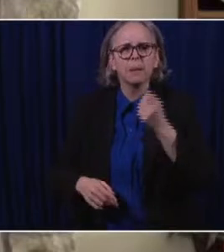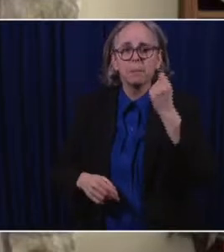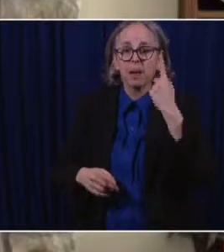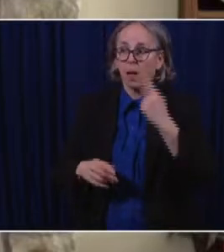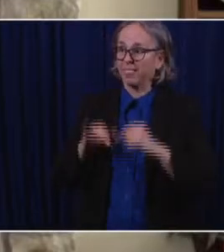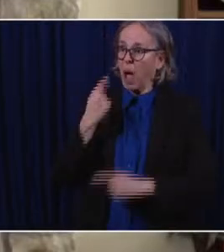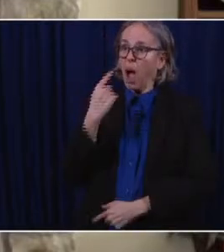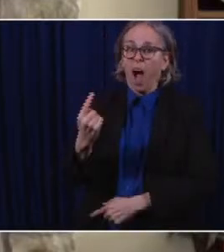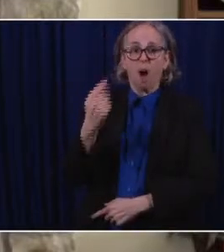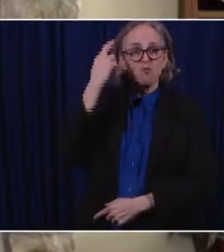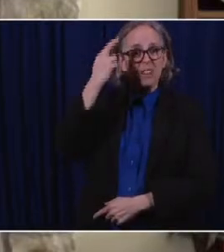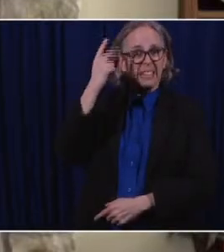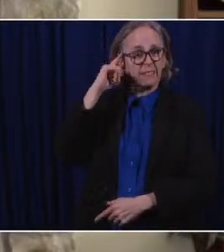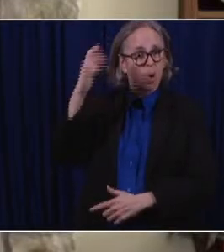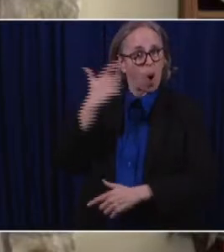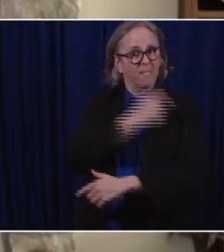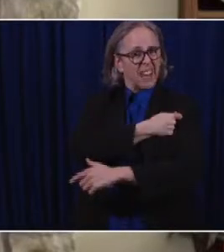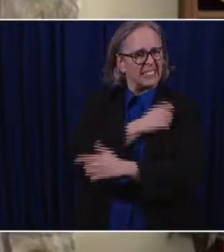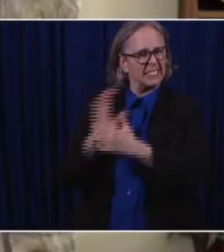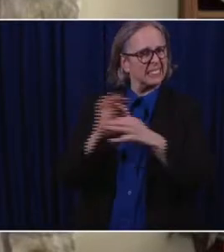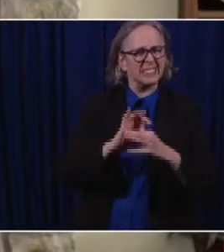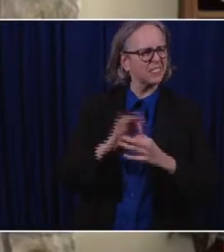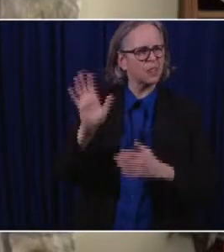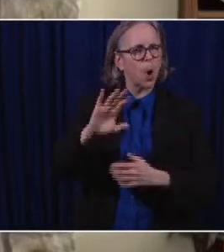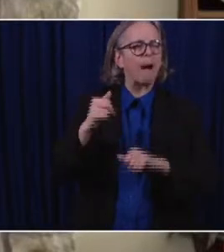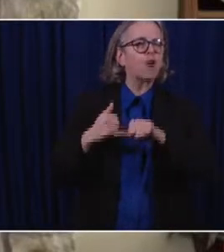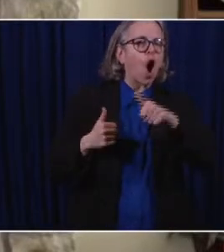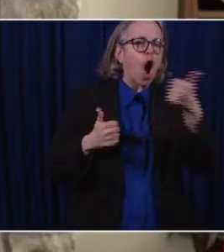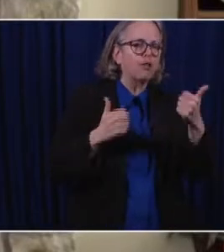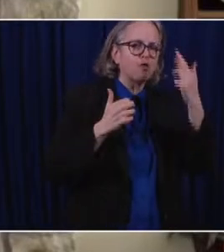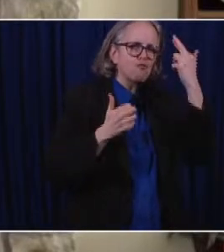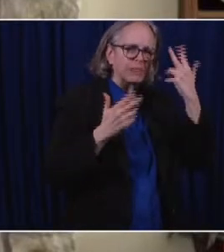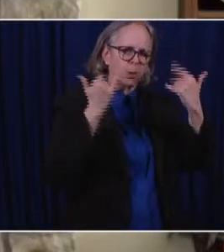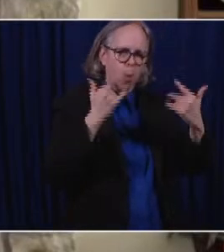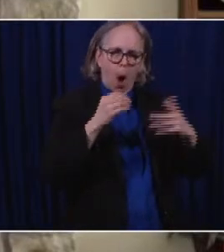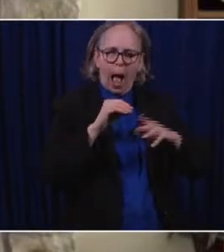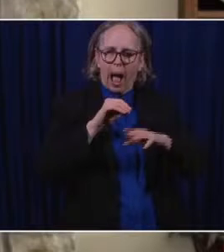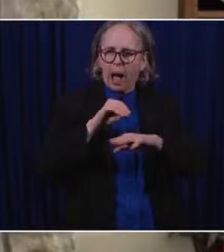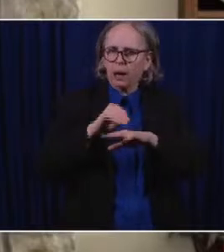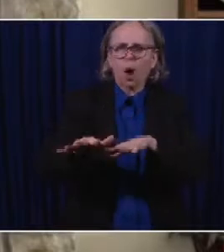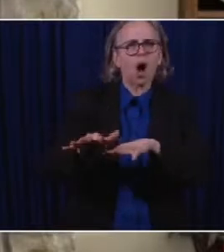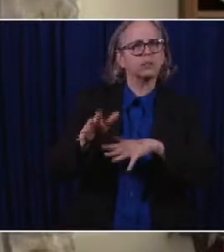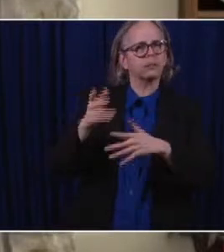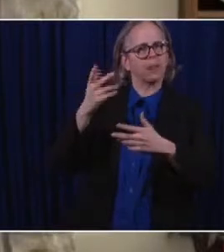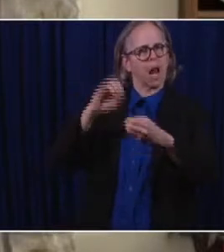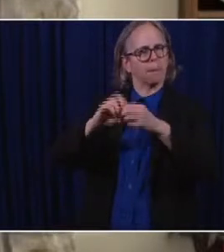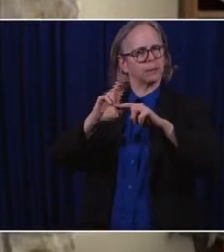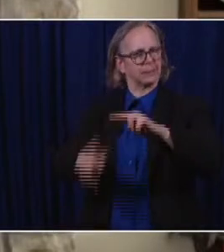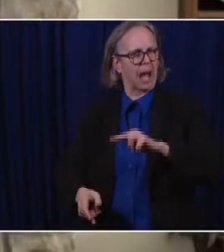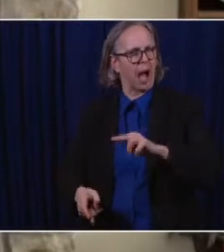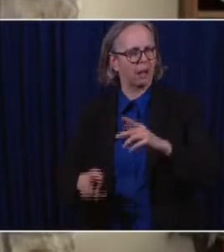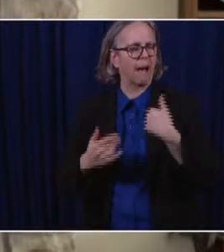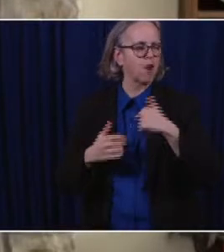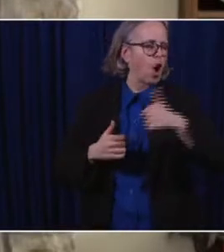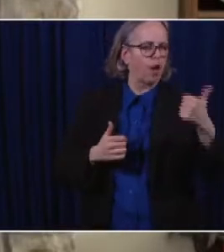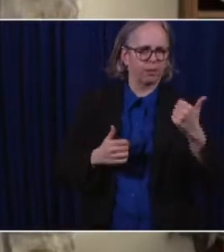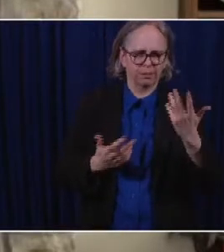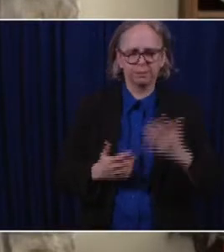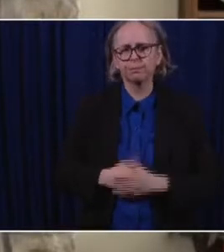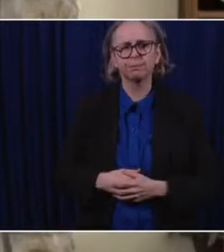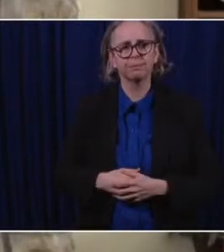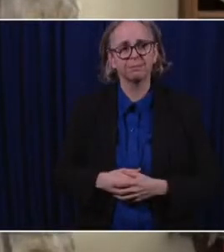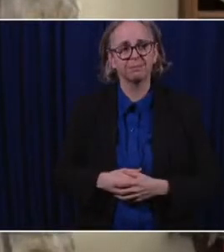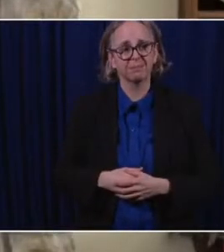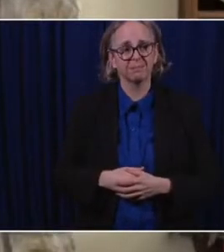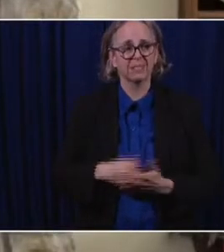a combination of a number of things that is getting that down. I think if you look at the hospitals,